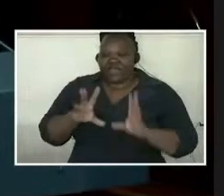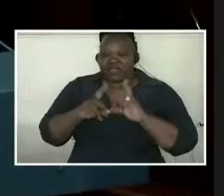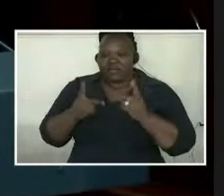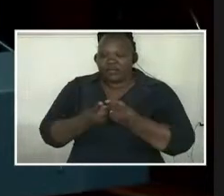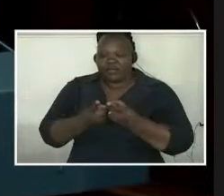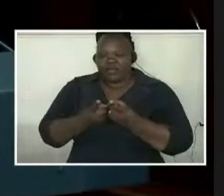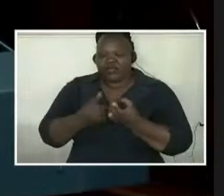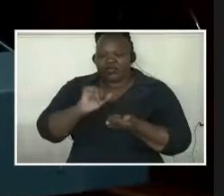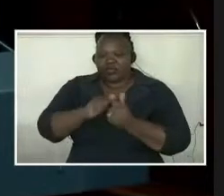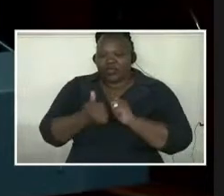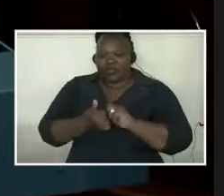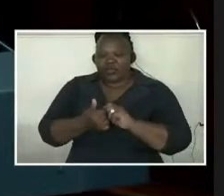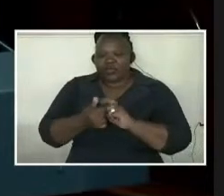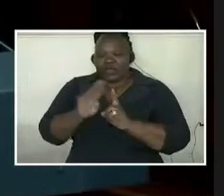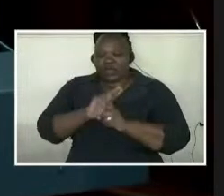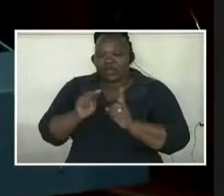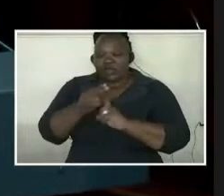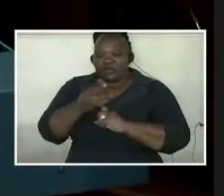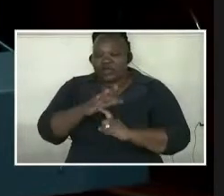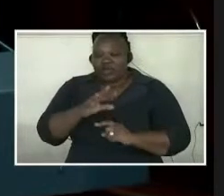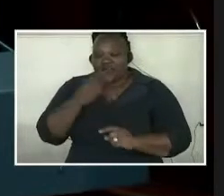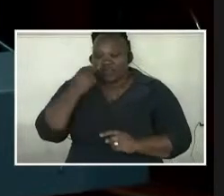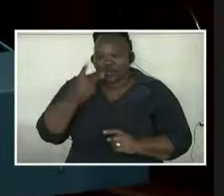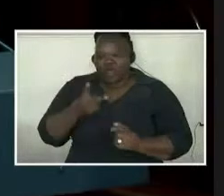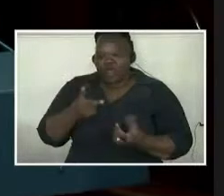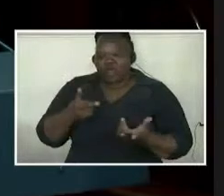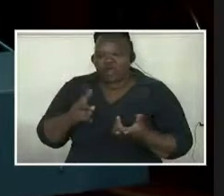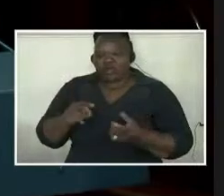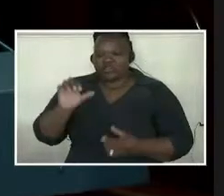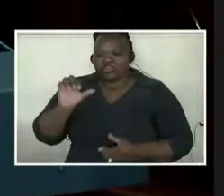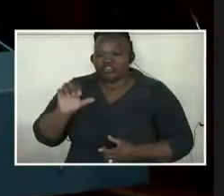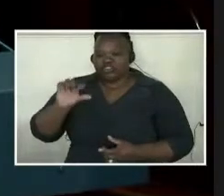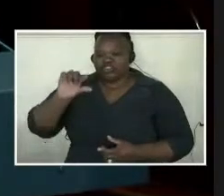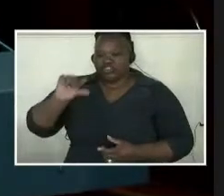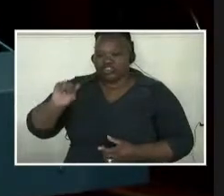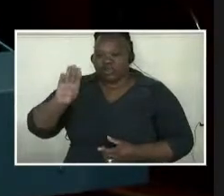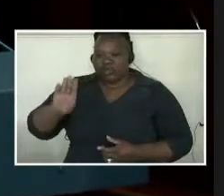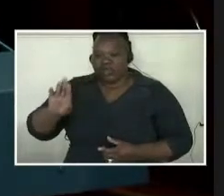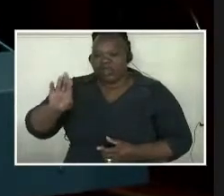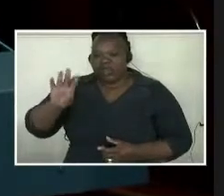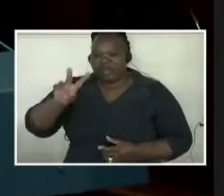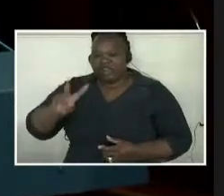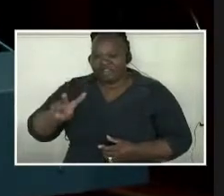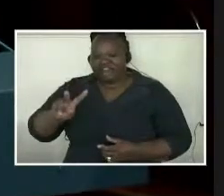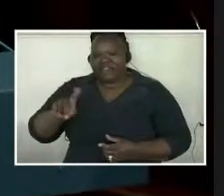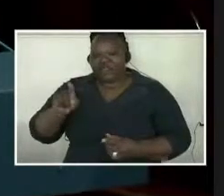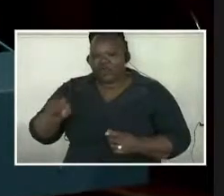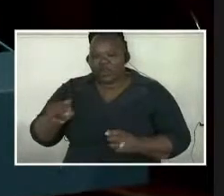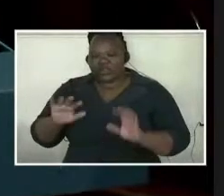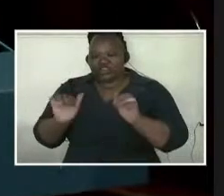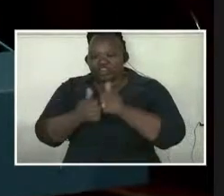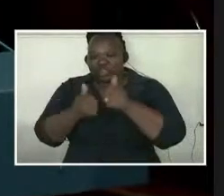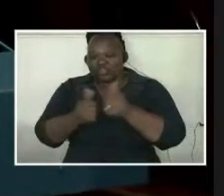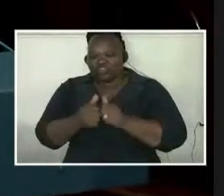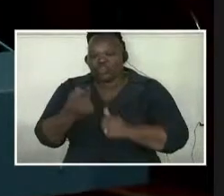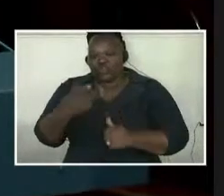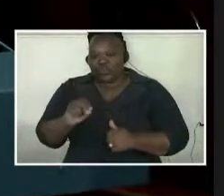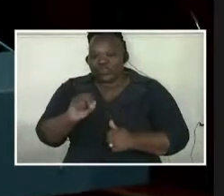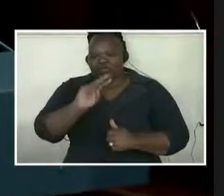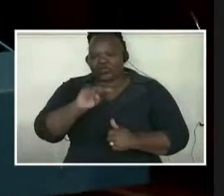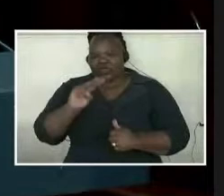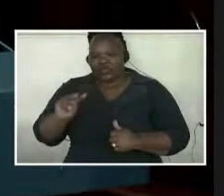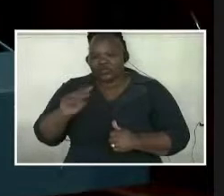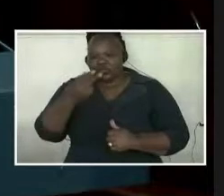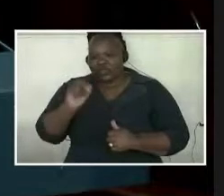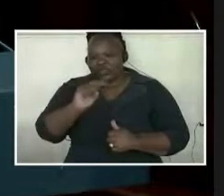identified gender based violence and femicide as one of its challenges in its 2022 final